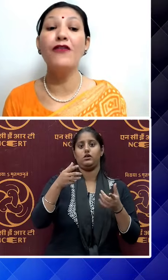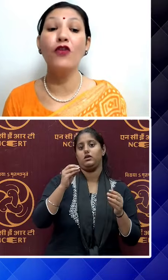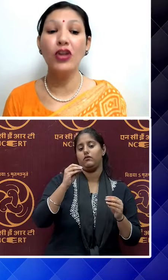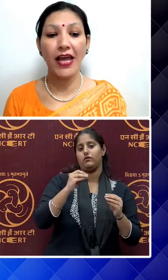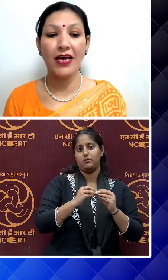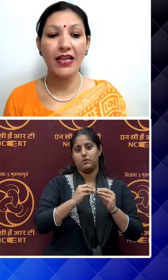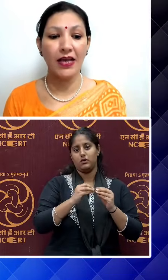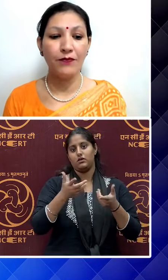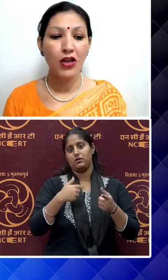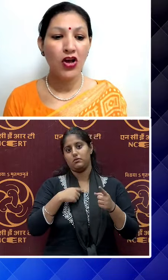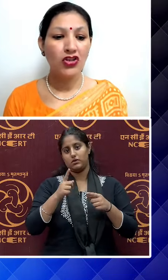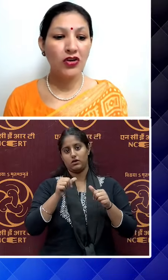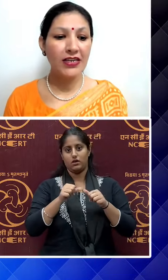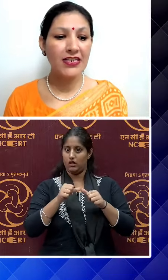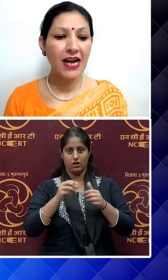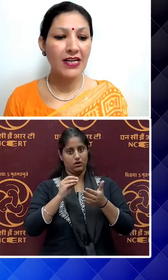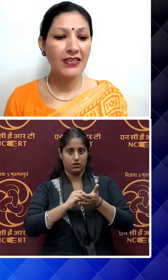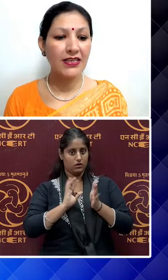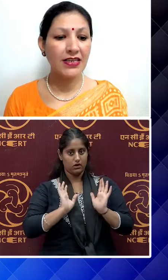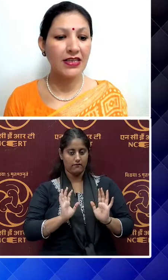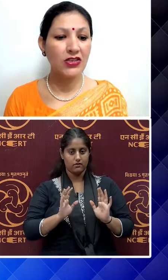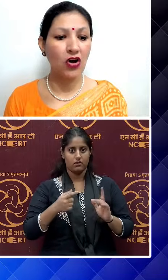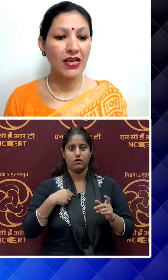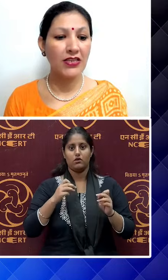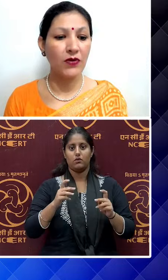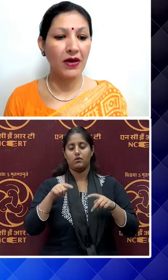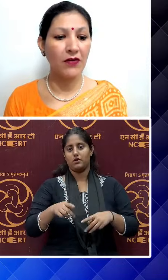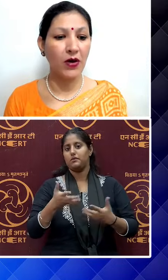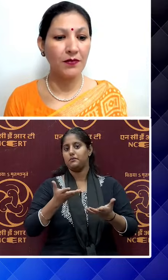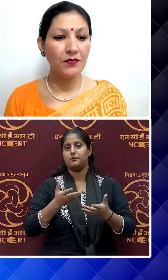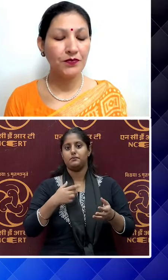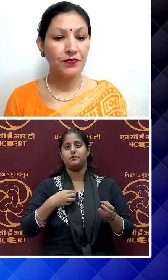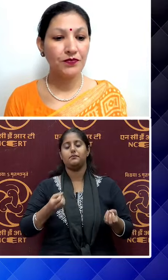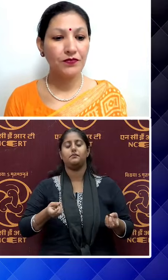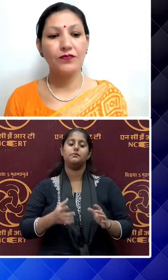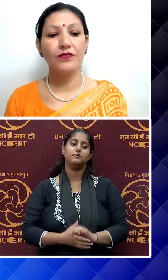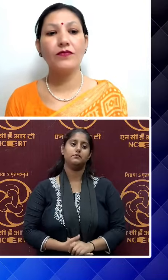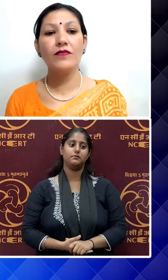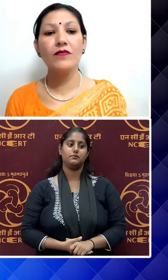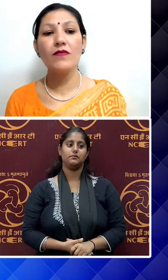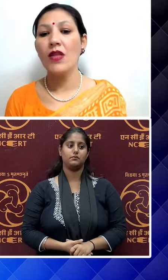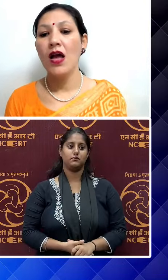but for angle A. So let us start discussing these all things one by one.